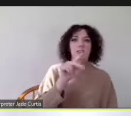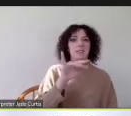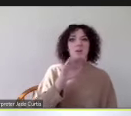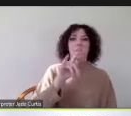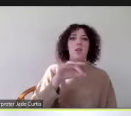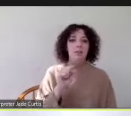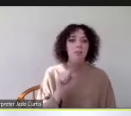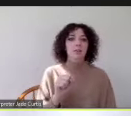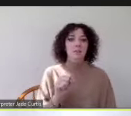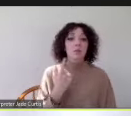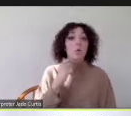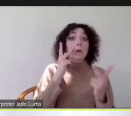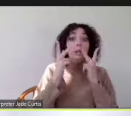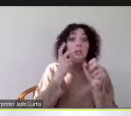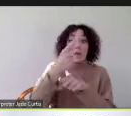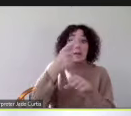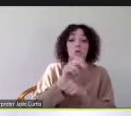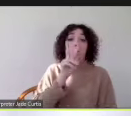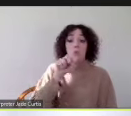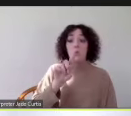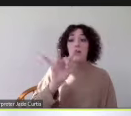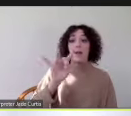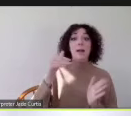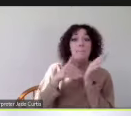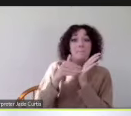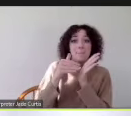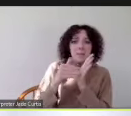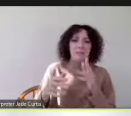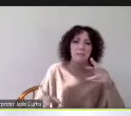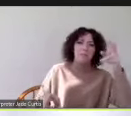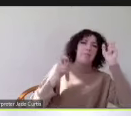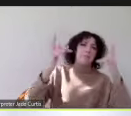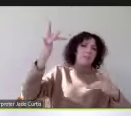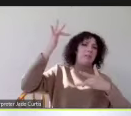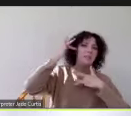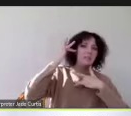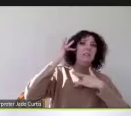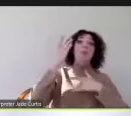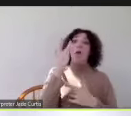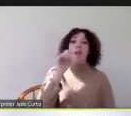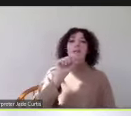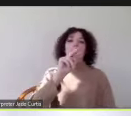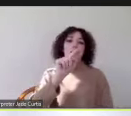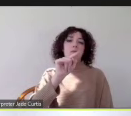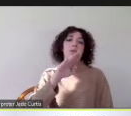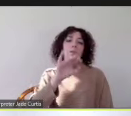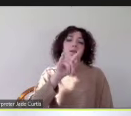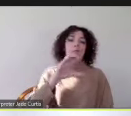are annually 2 million infections due to antibiotic resistance,